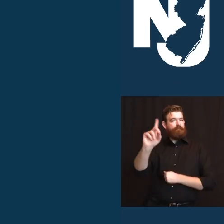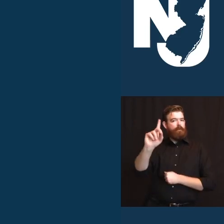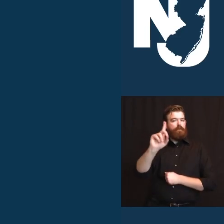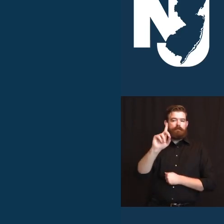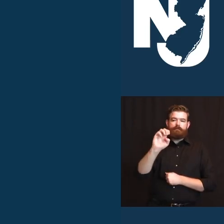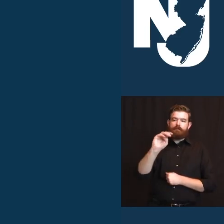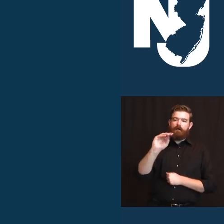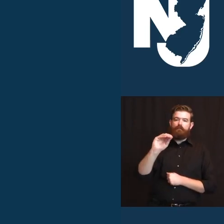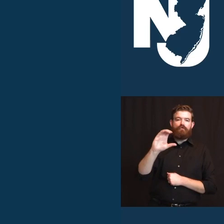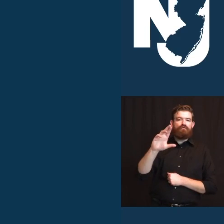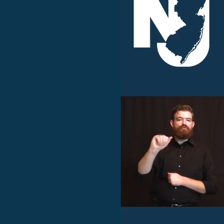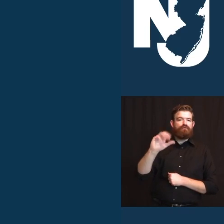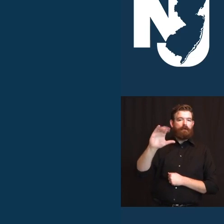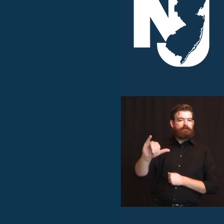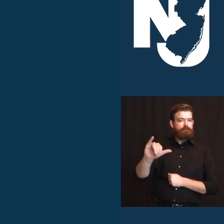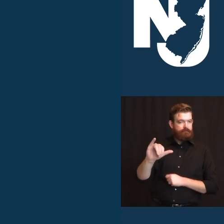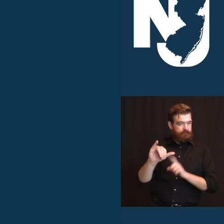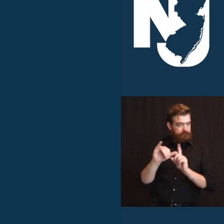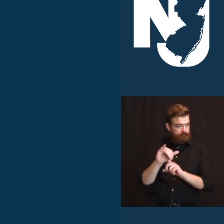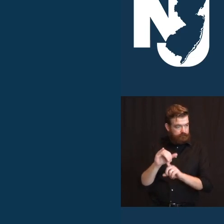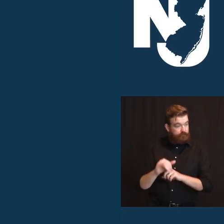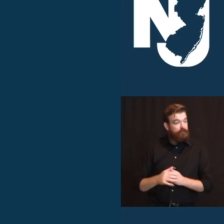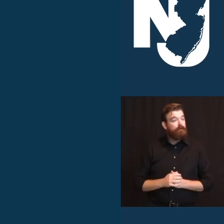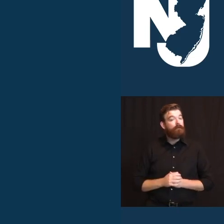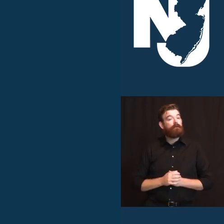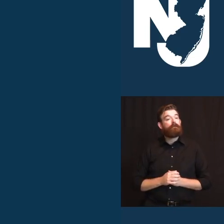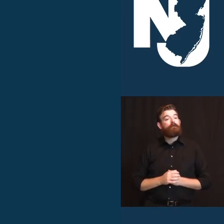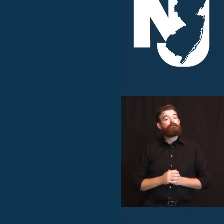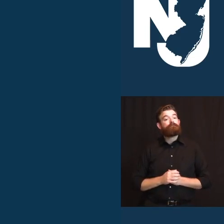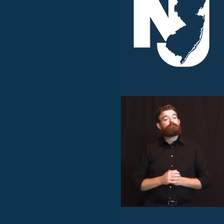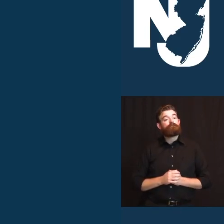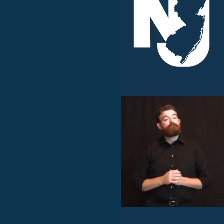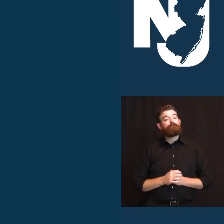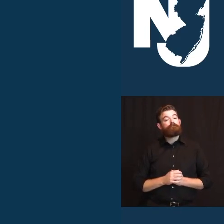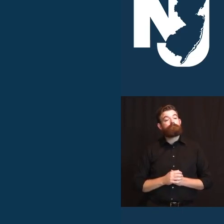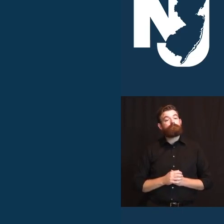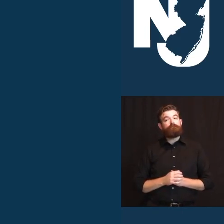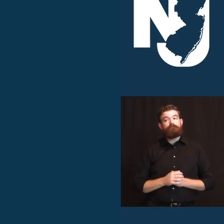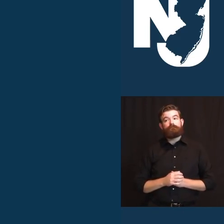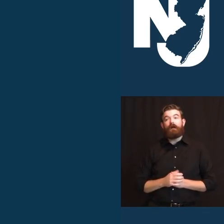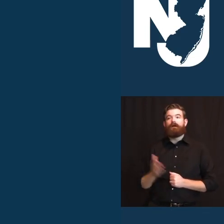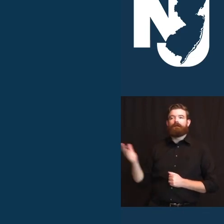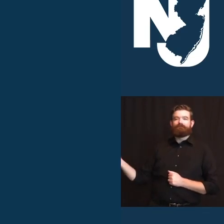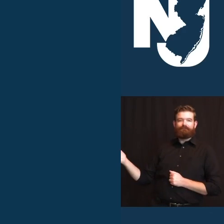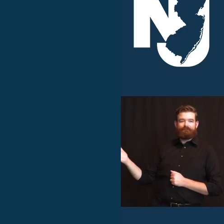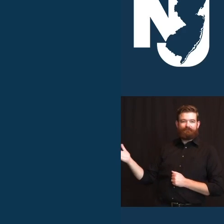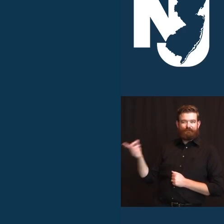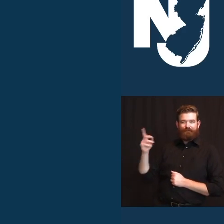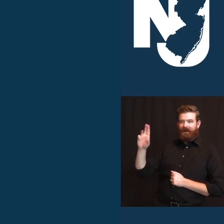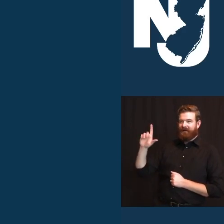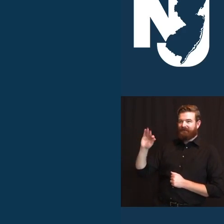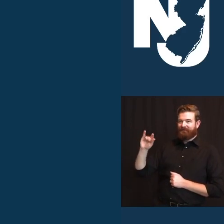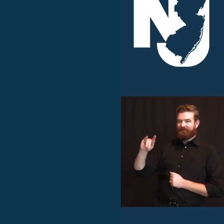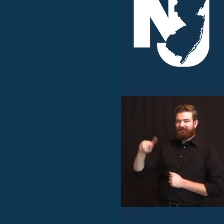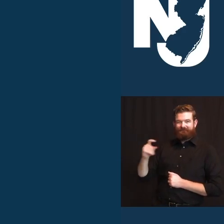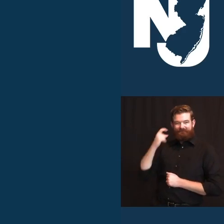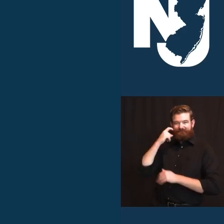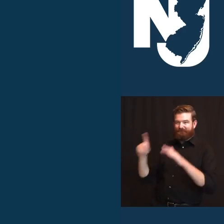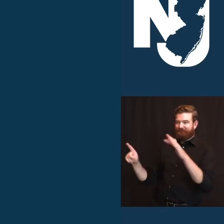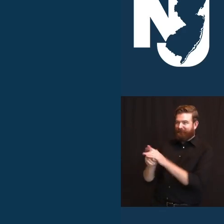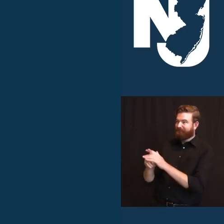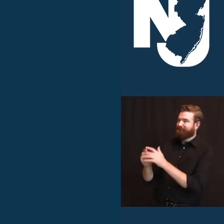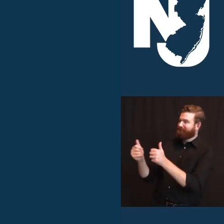Director, Dr. Ed Lifshitz. Ed, we had the all points bulletin out for you, but it's a relief and pleasure to see you with us. Thank you. Great to